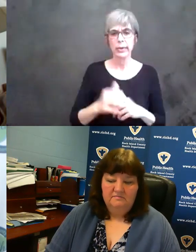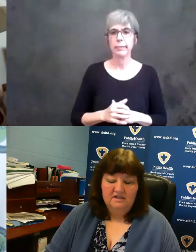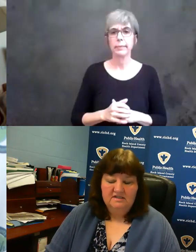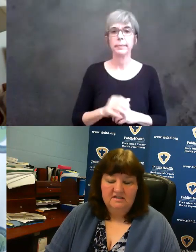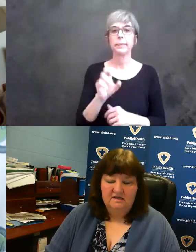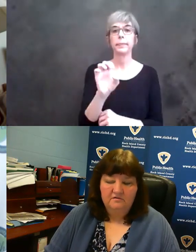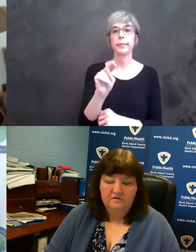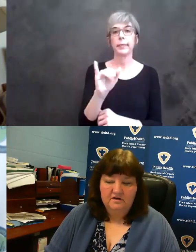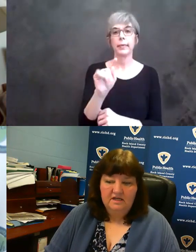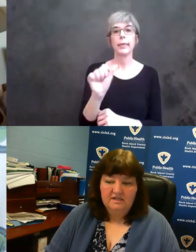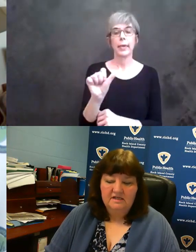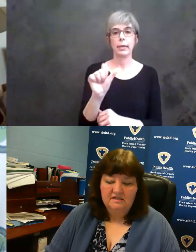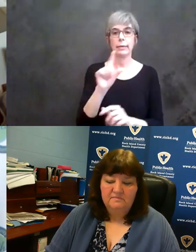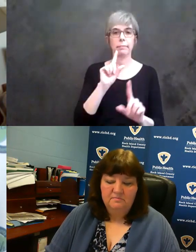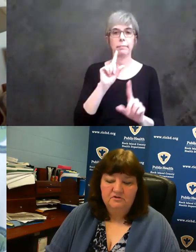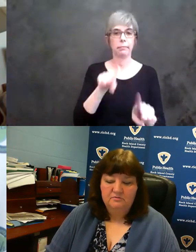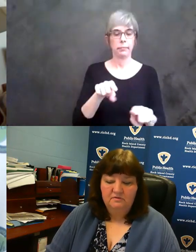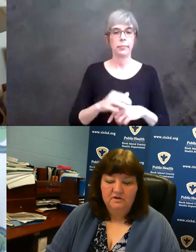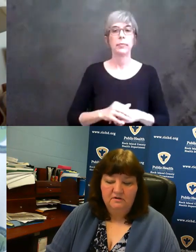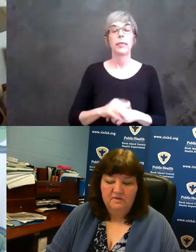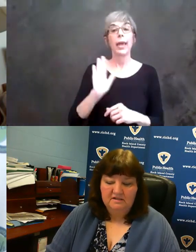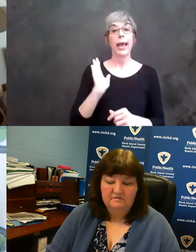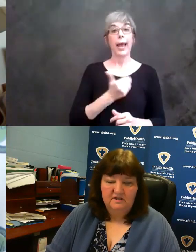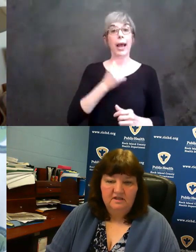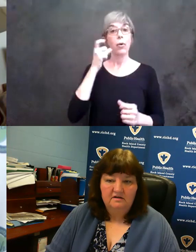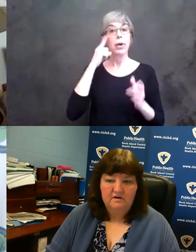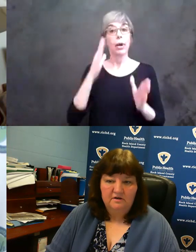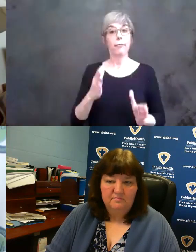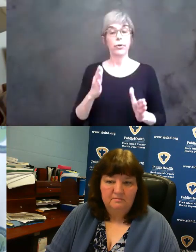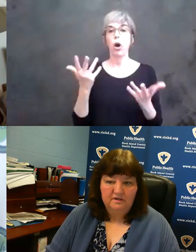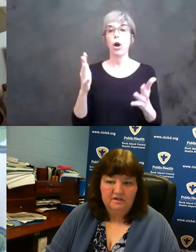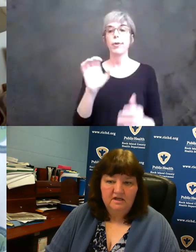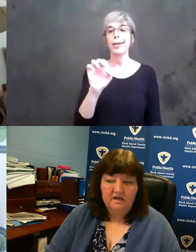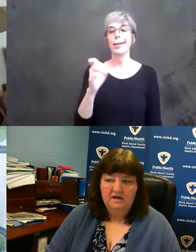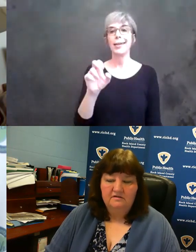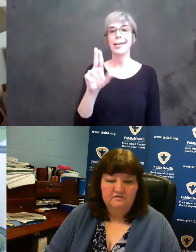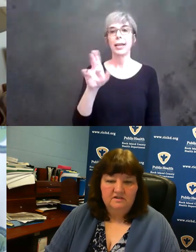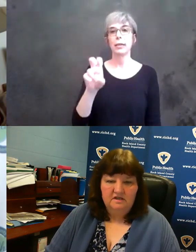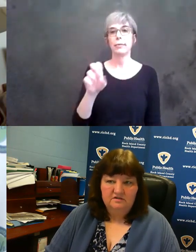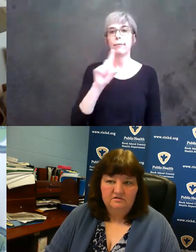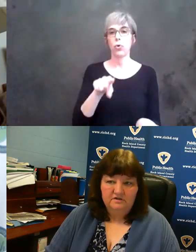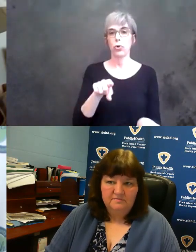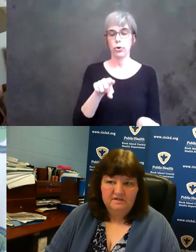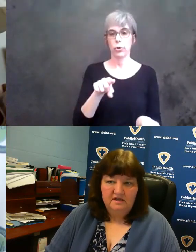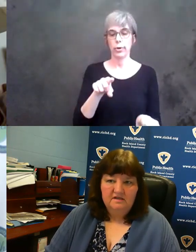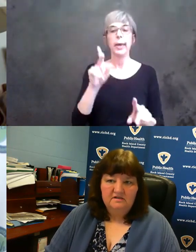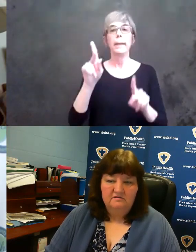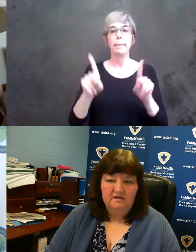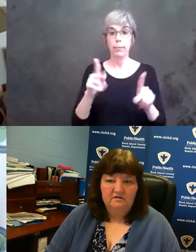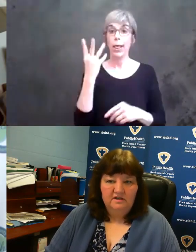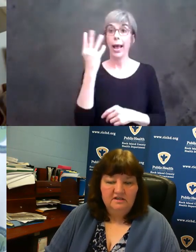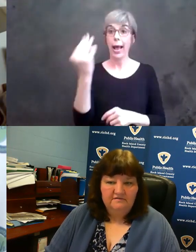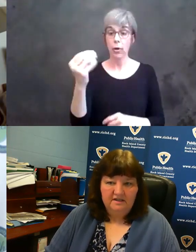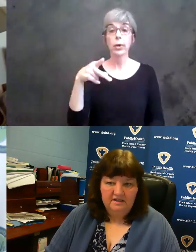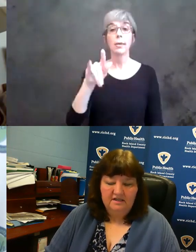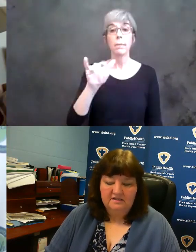really, in his executive order, he says people should be wearing masks when they go out in public on those essential trips.